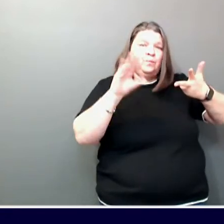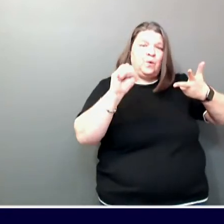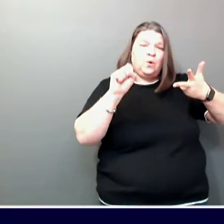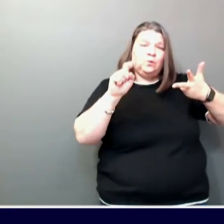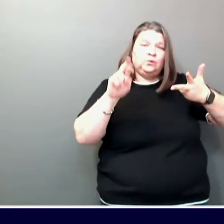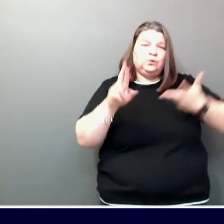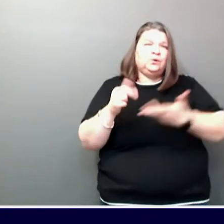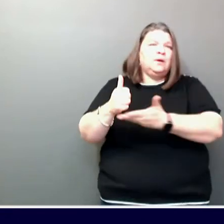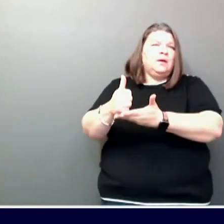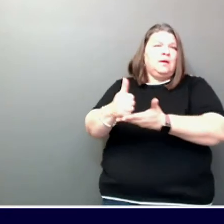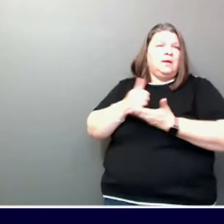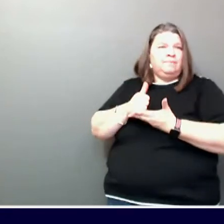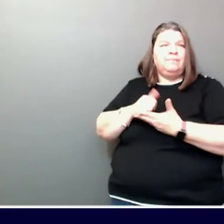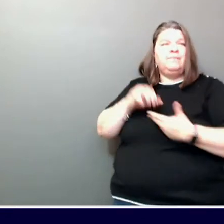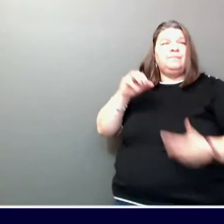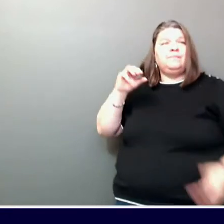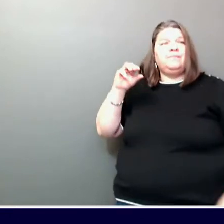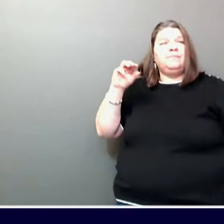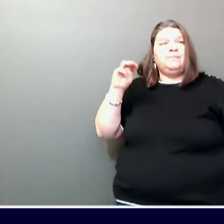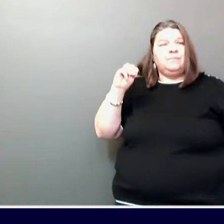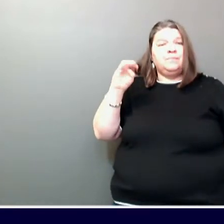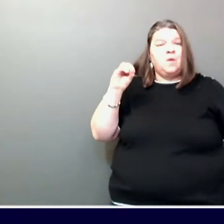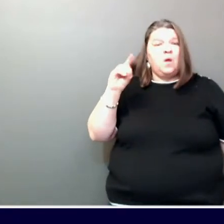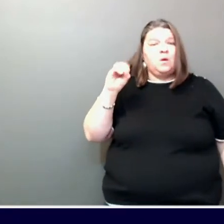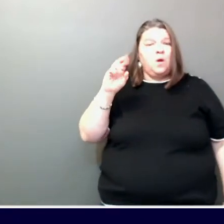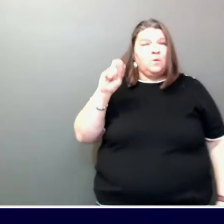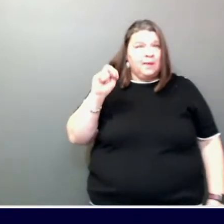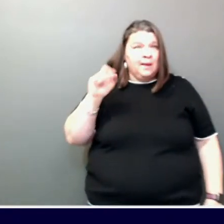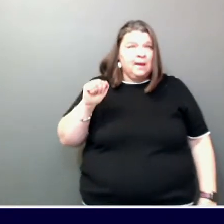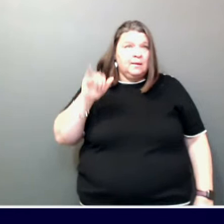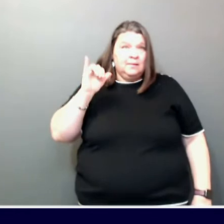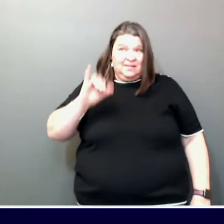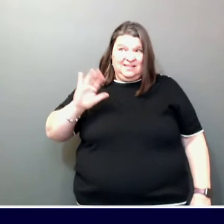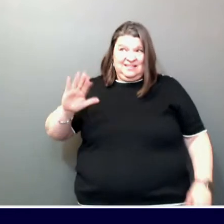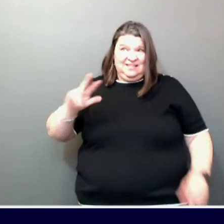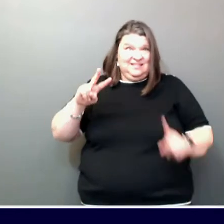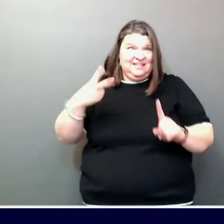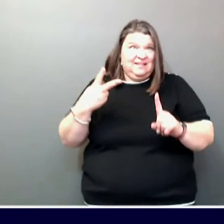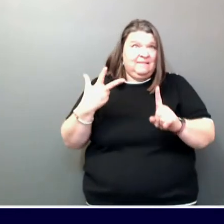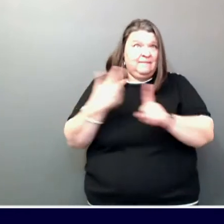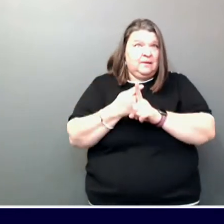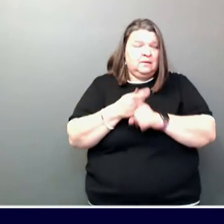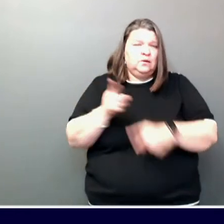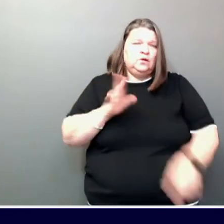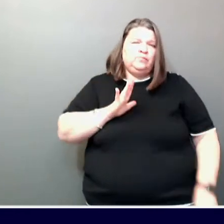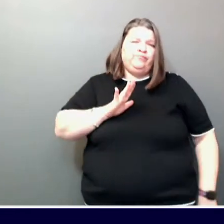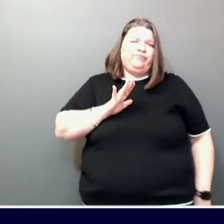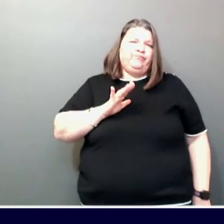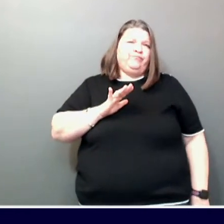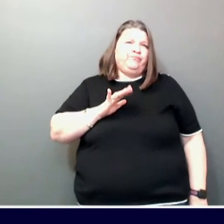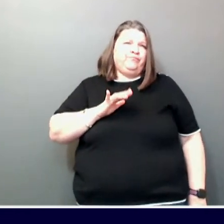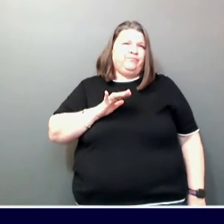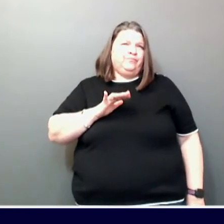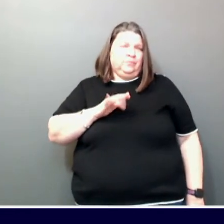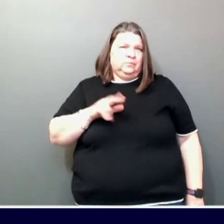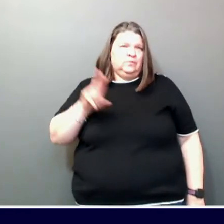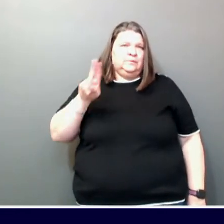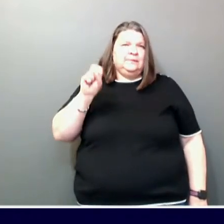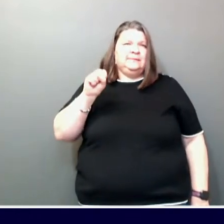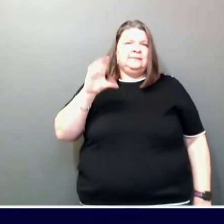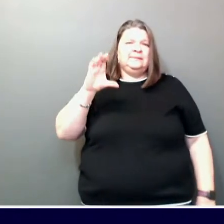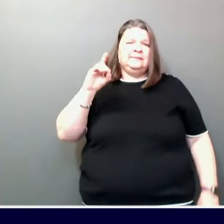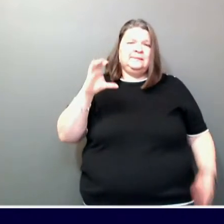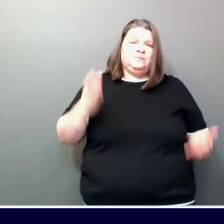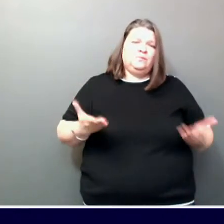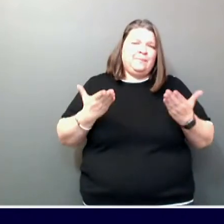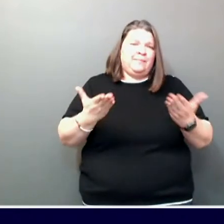mRNA booster, no matter what you got the first time around, that's really the key. That's what the US CDC recommends. Okay, thank you.